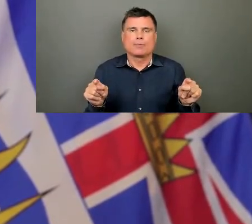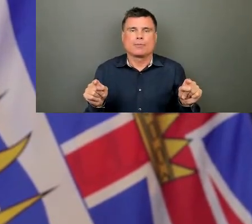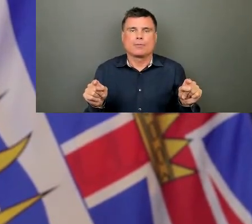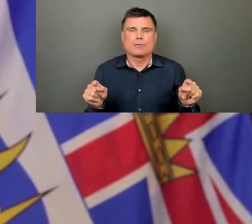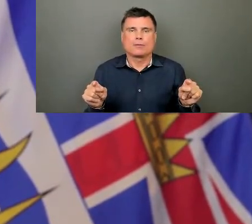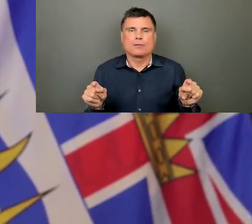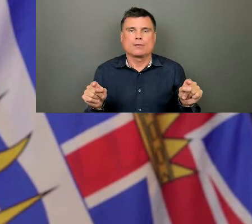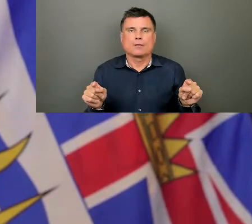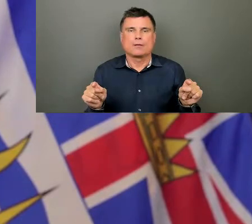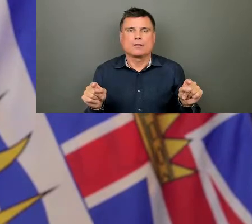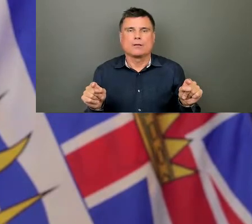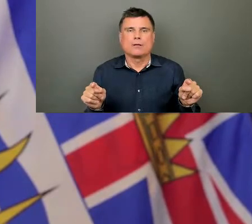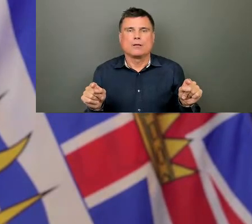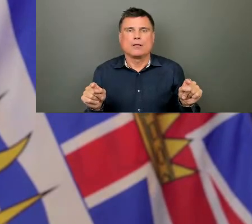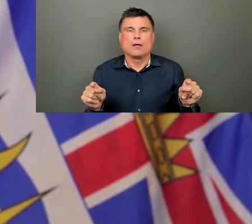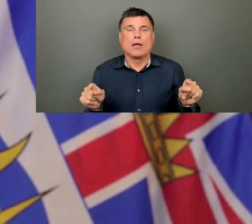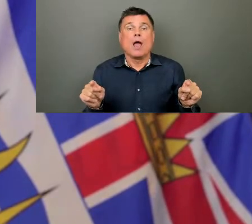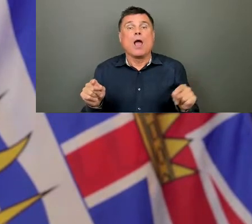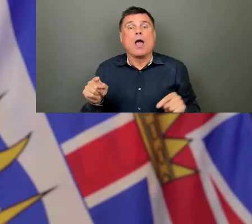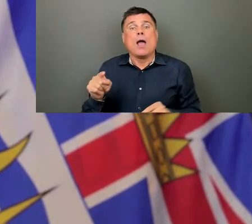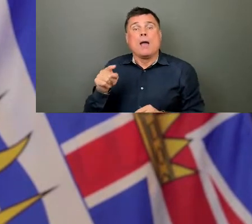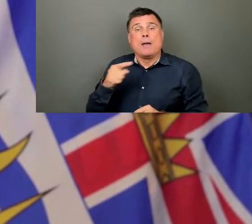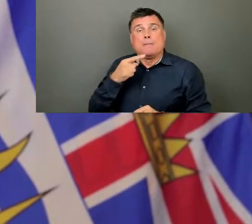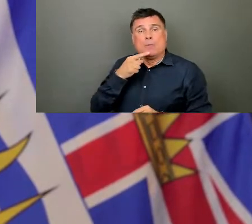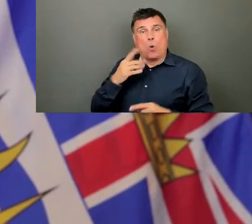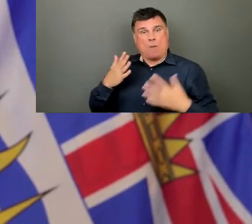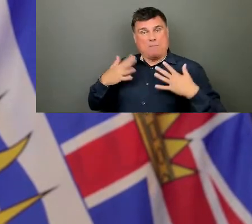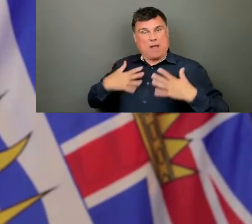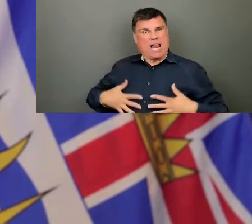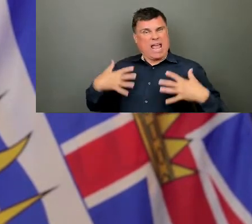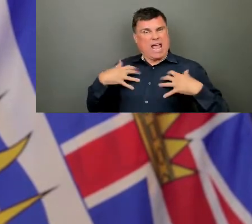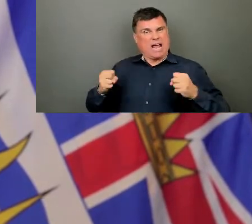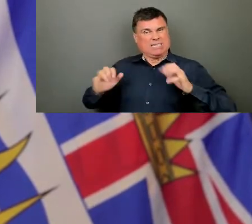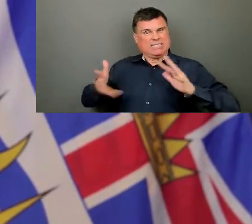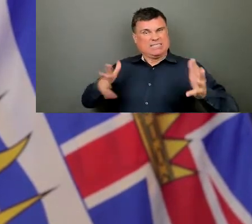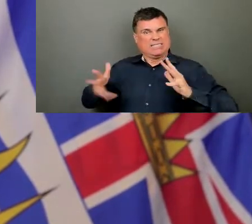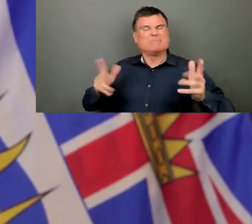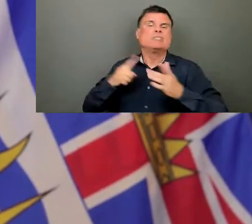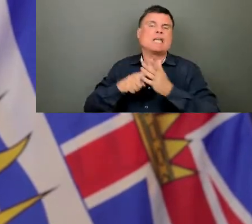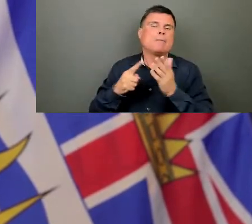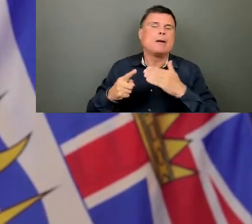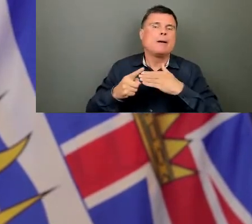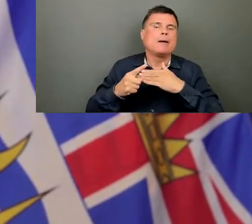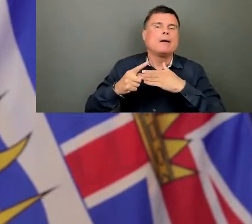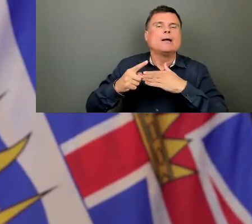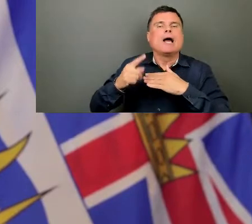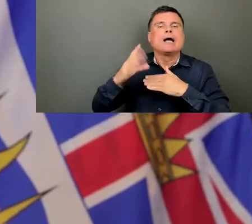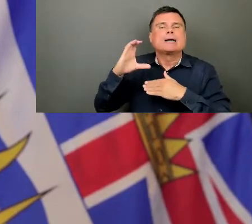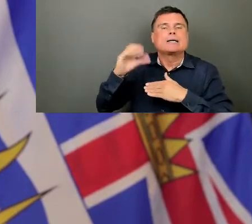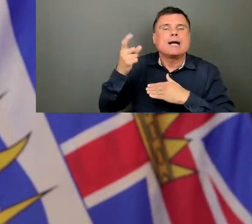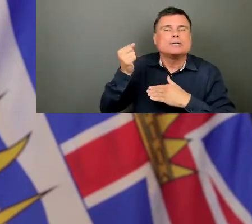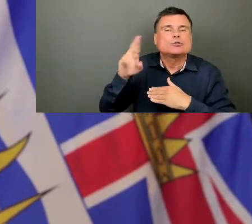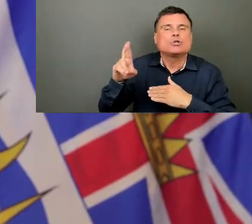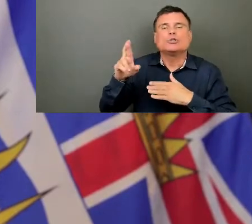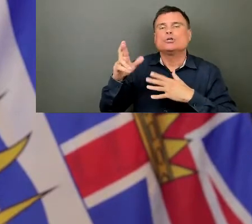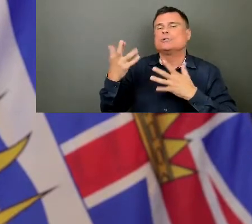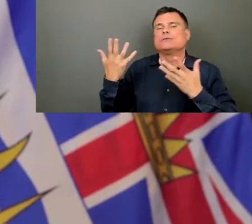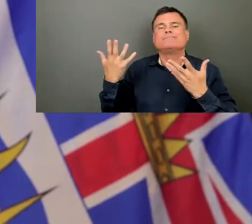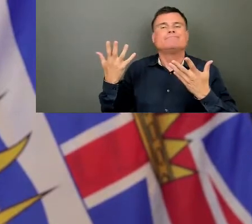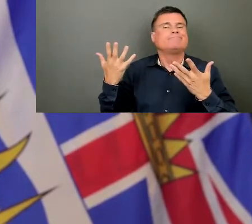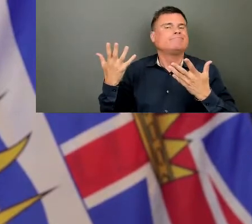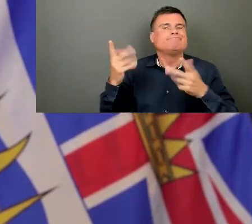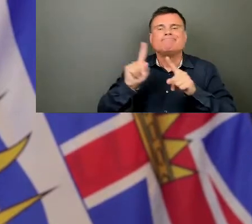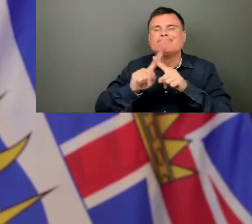cancers, people who've had a solid organ transplant and are on immune suppressive drugs or stem cell transplant, and a certain class of